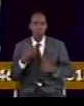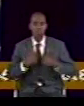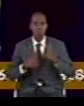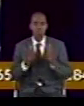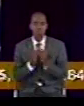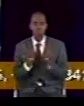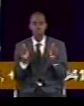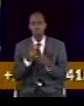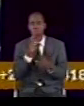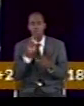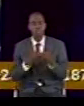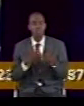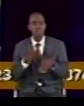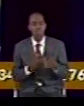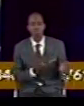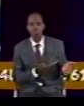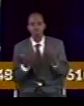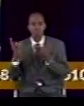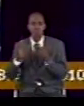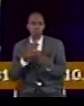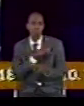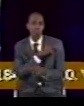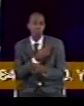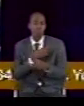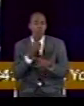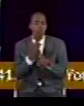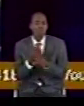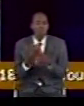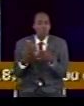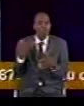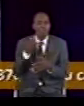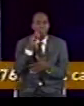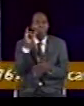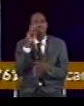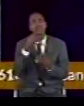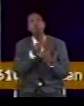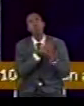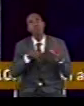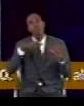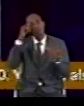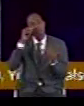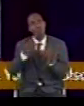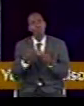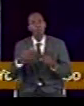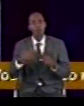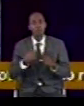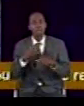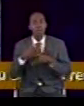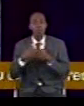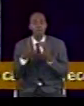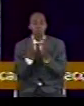rushed to the hospital. But day before yesterday, I said, God, remember me. After the prayer of the man of God,